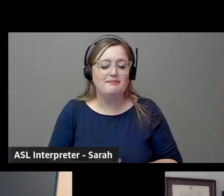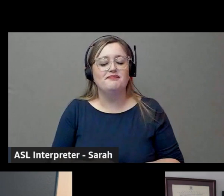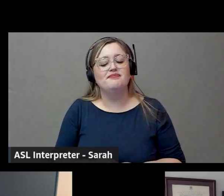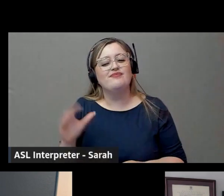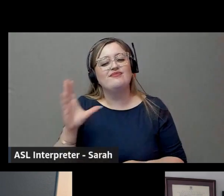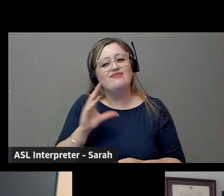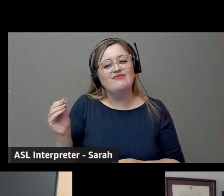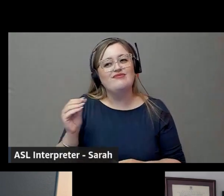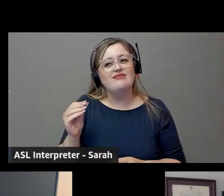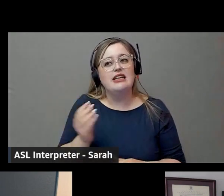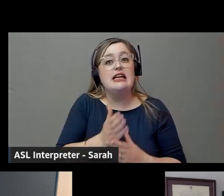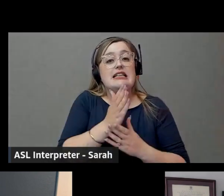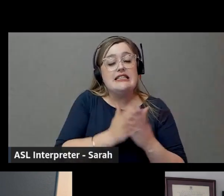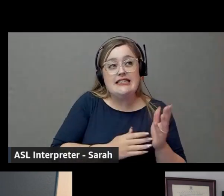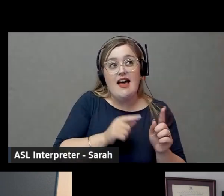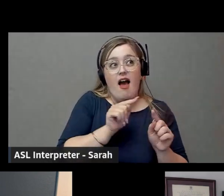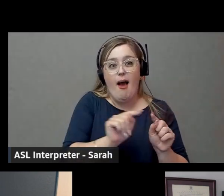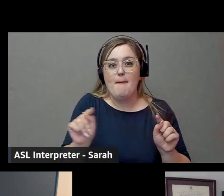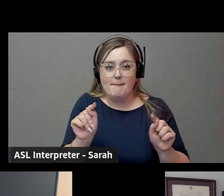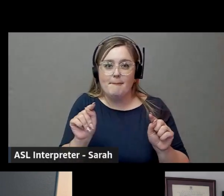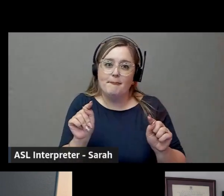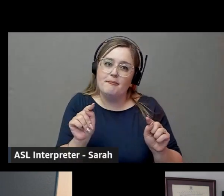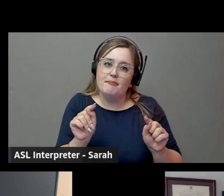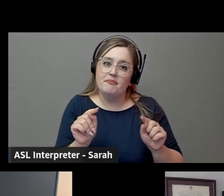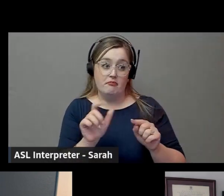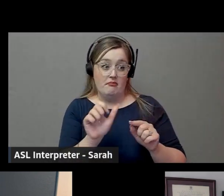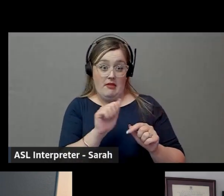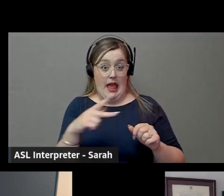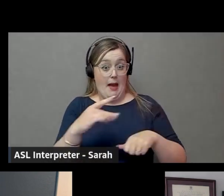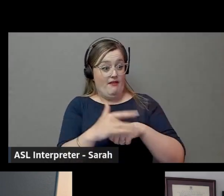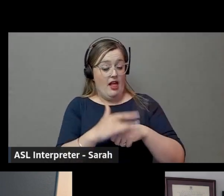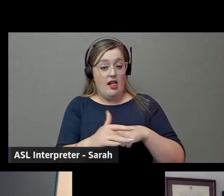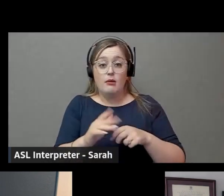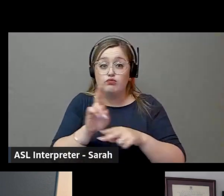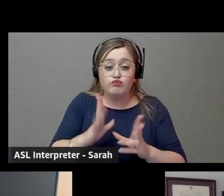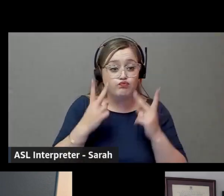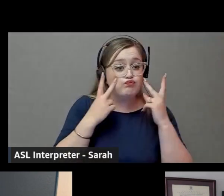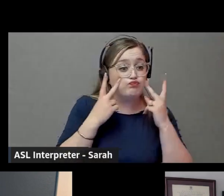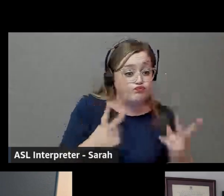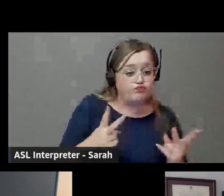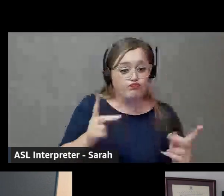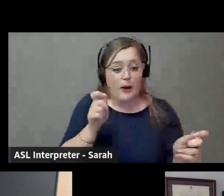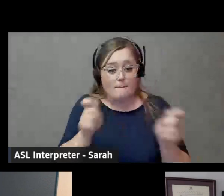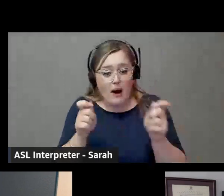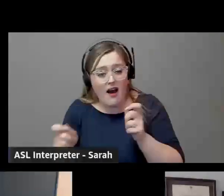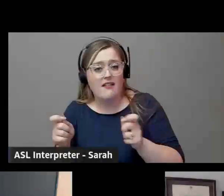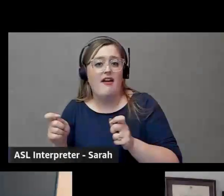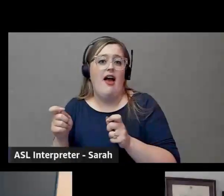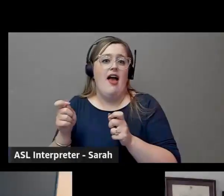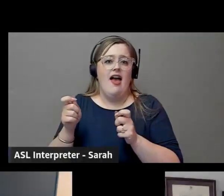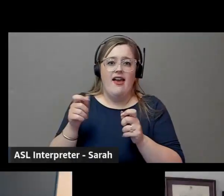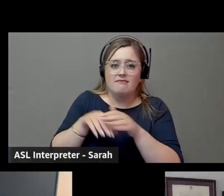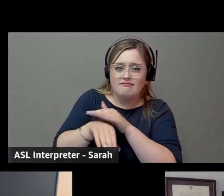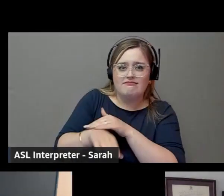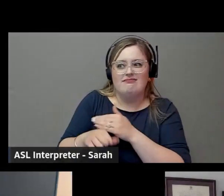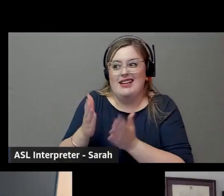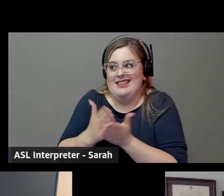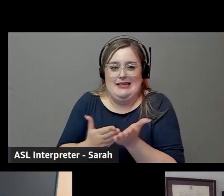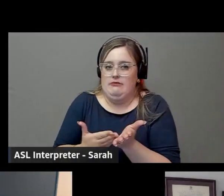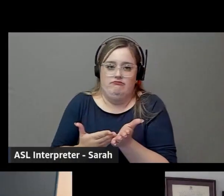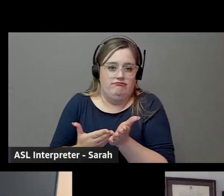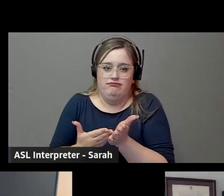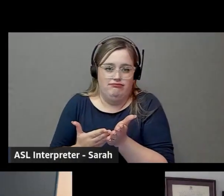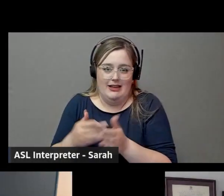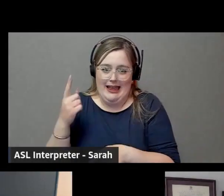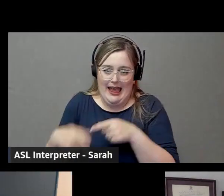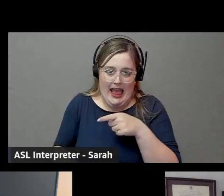some things that your application makes available that some users can see or modify or access, and some can't, which means that you have to implement a permission